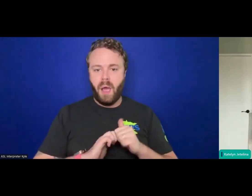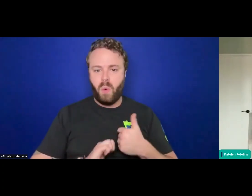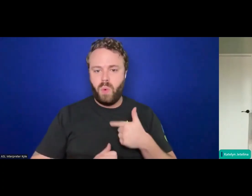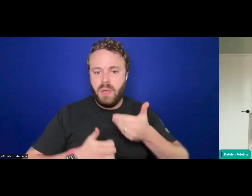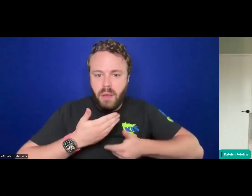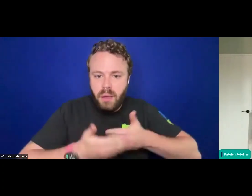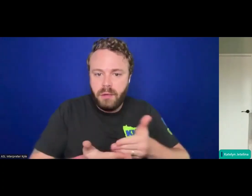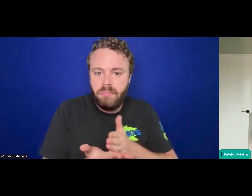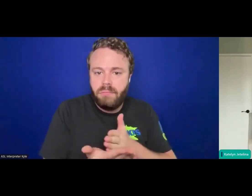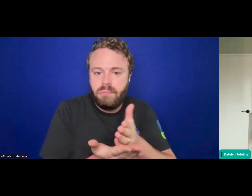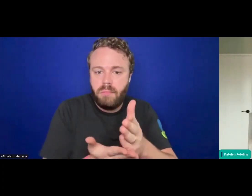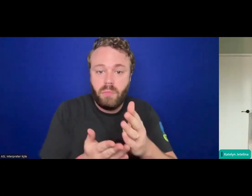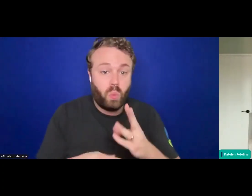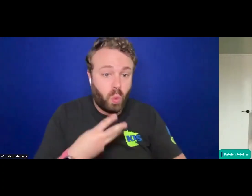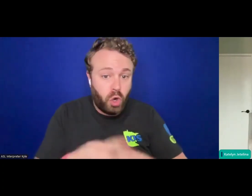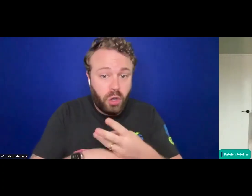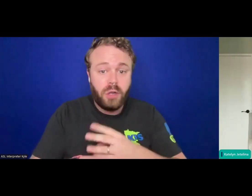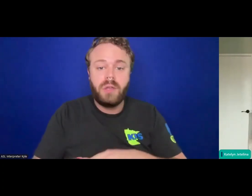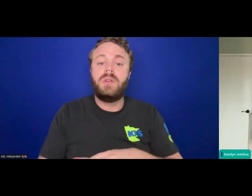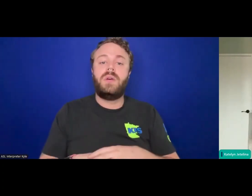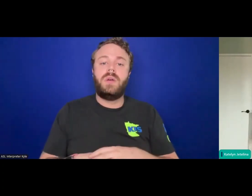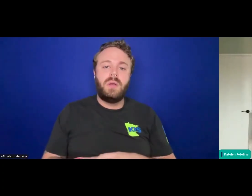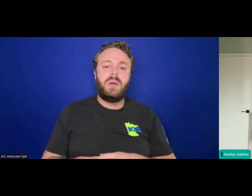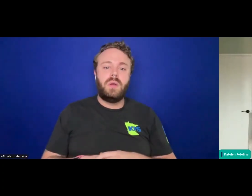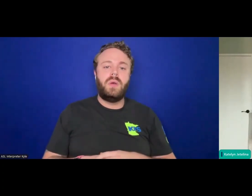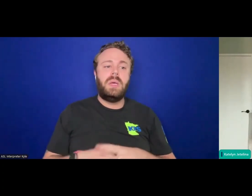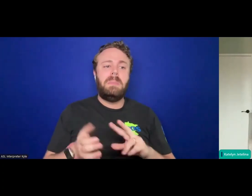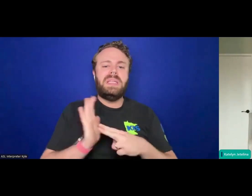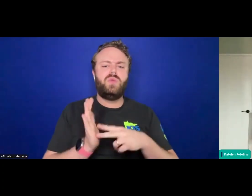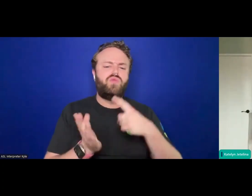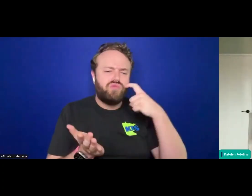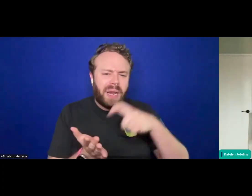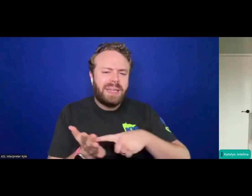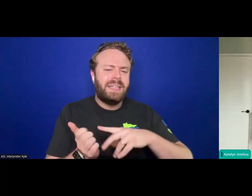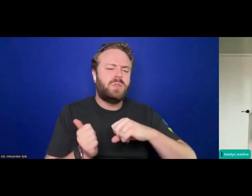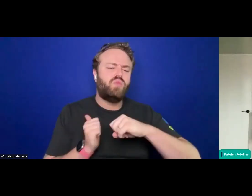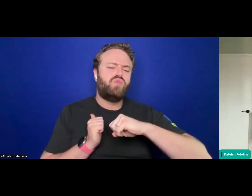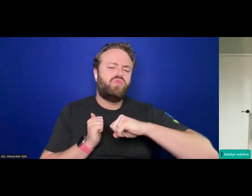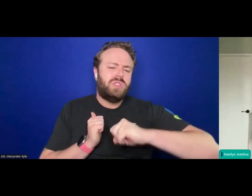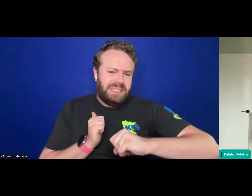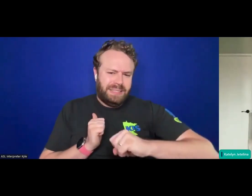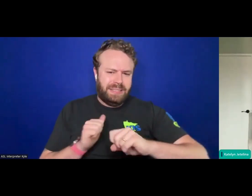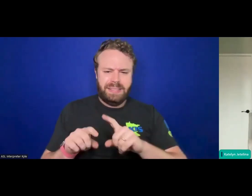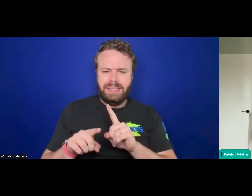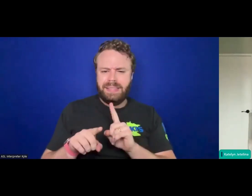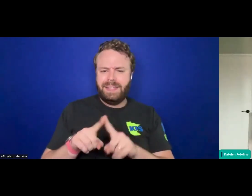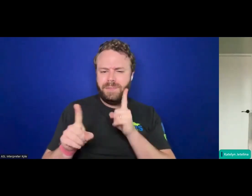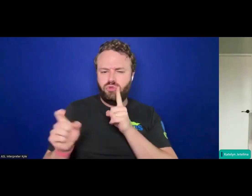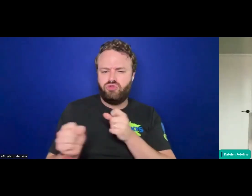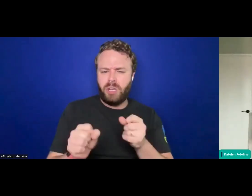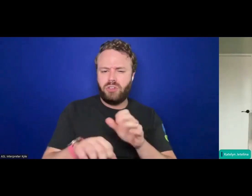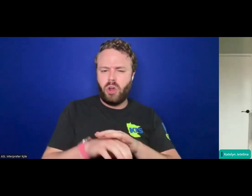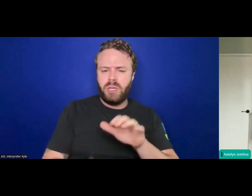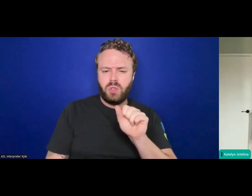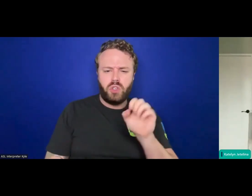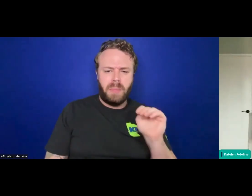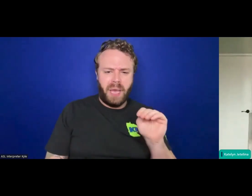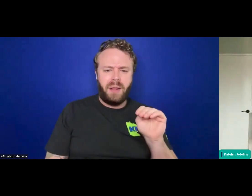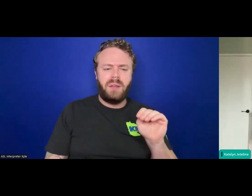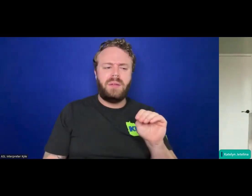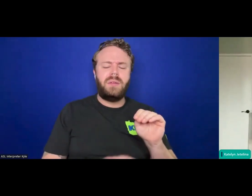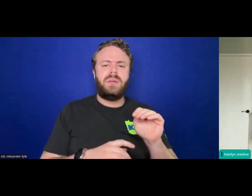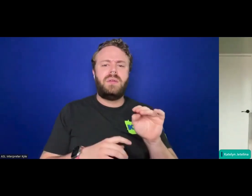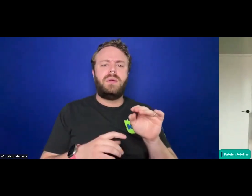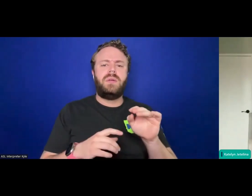resist strategies that you see kind of going around on social media to preserve vaccine